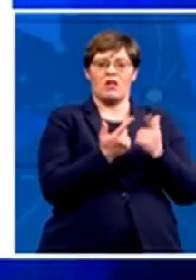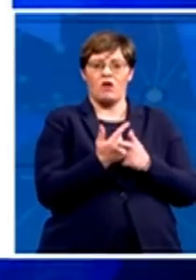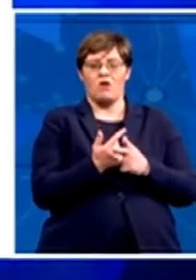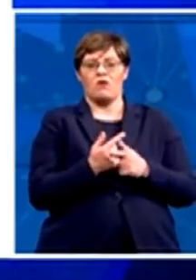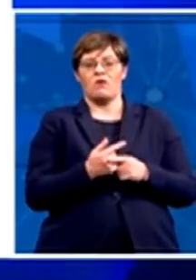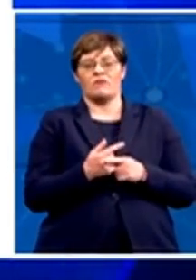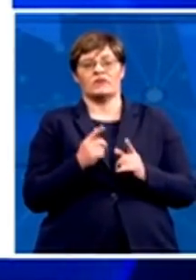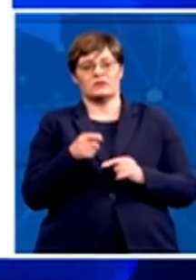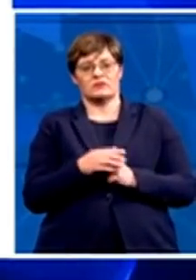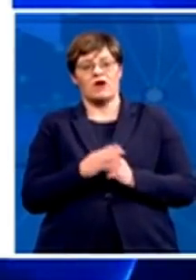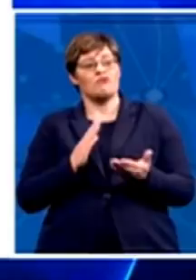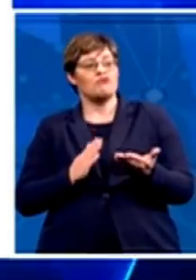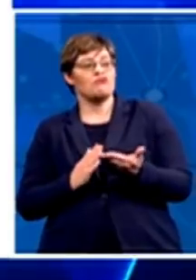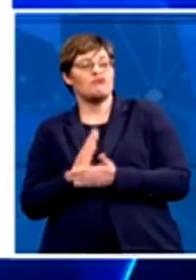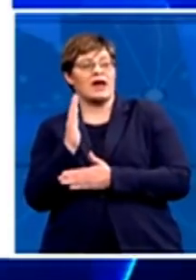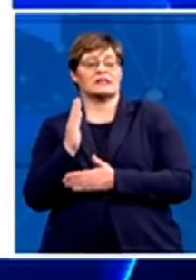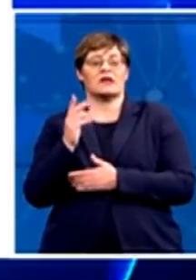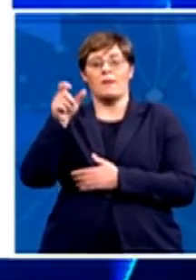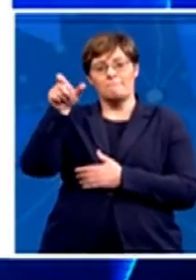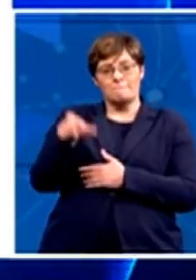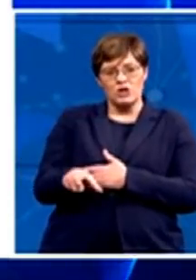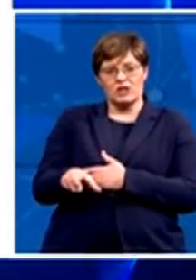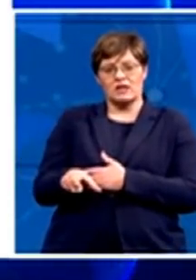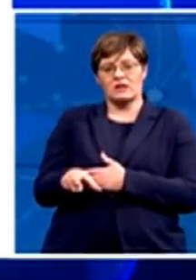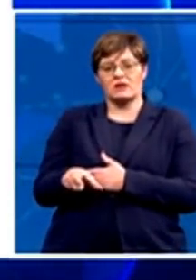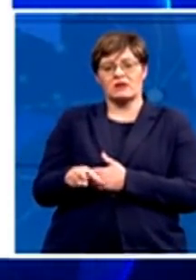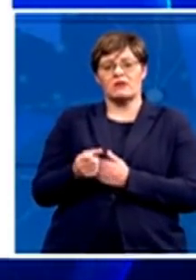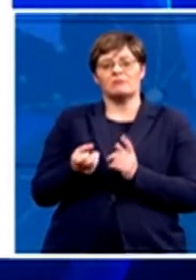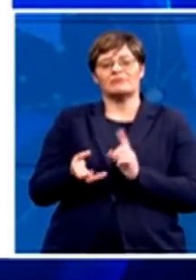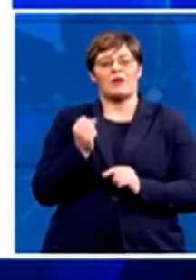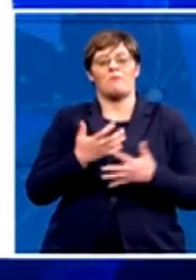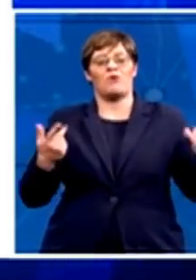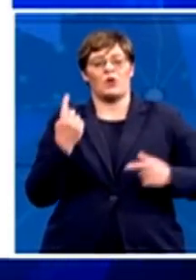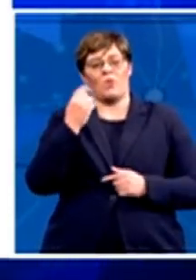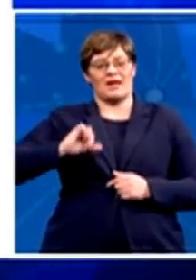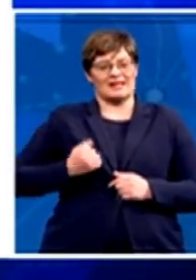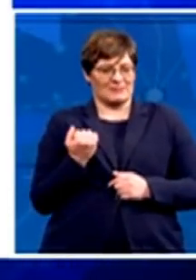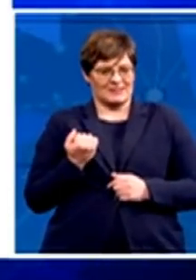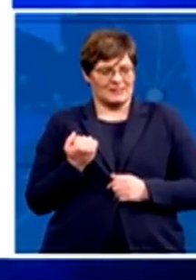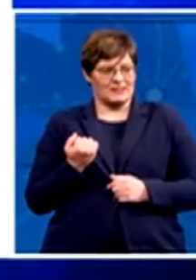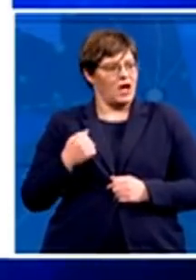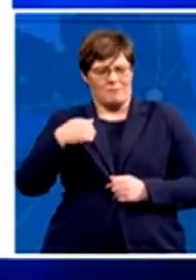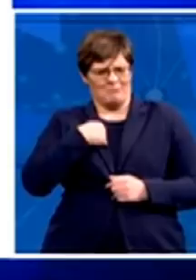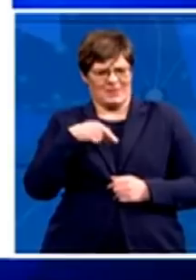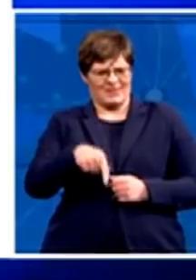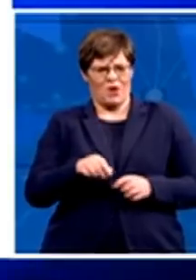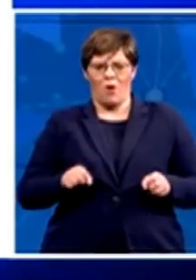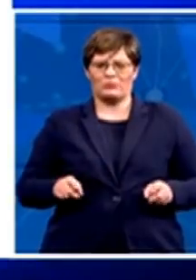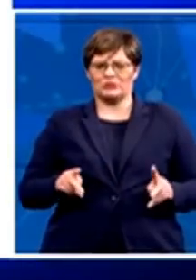to take more than one husband. It's not something that I am going to, an opportunity that I will avail if Parliament